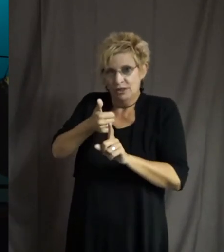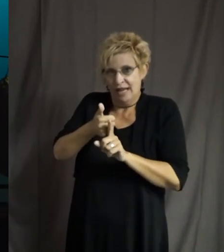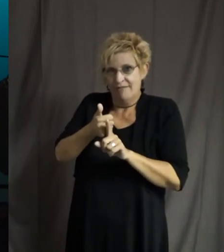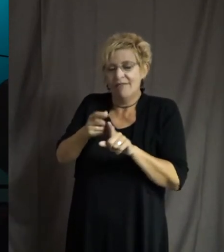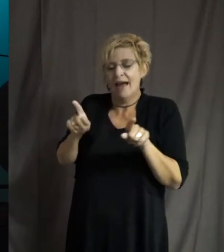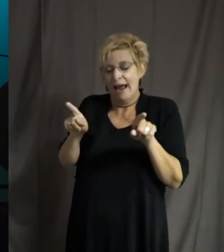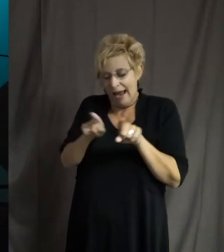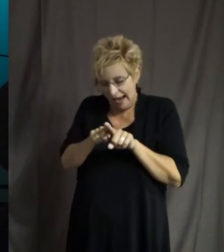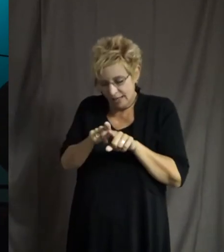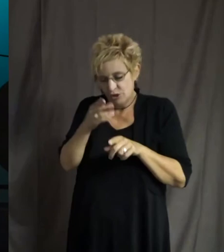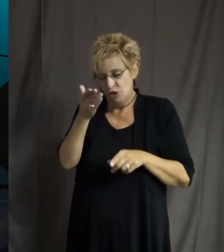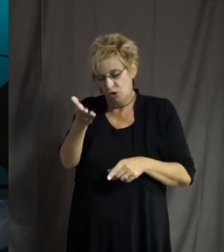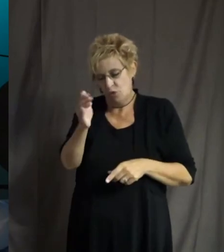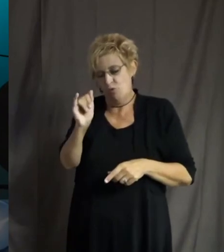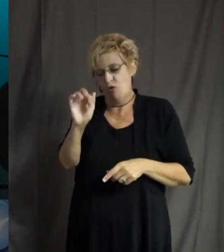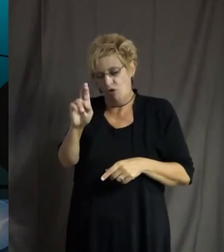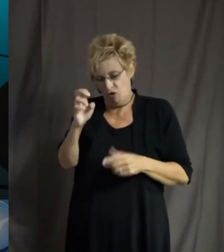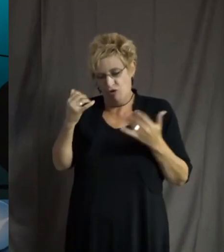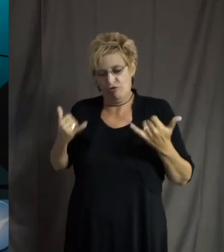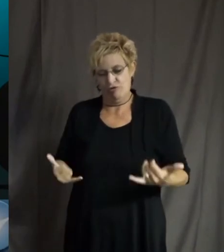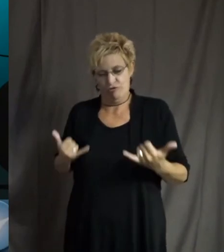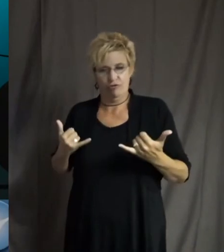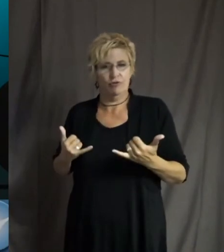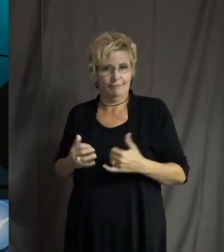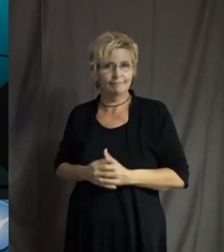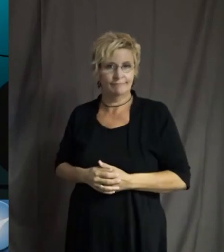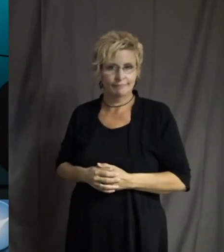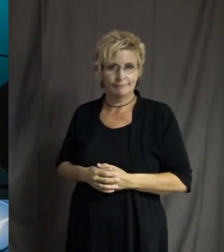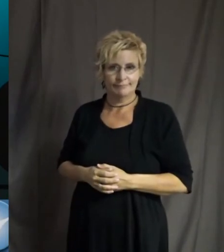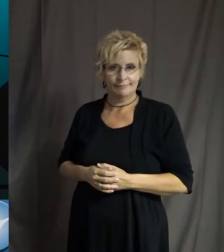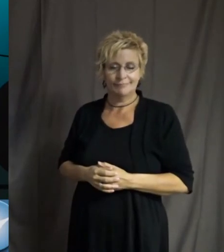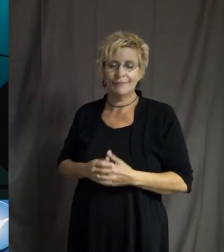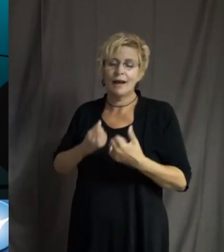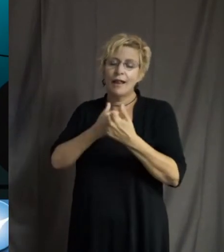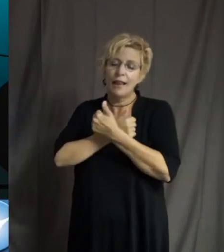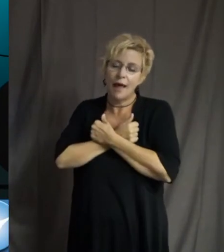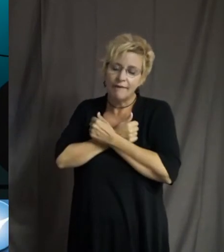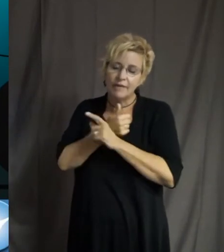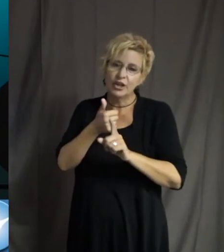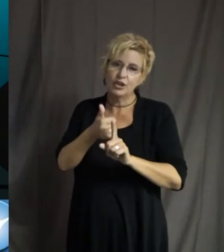today, which is to love yourself as you are.